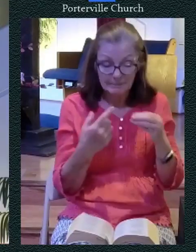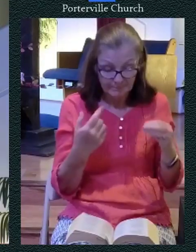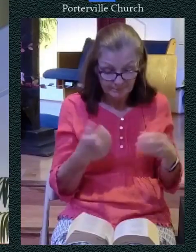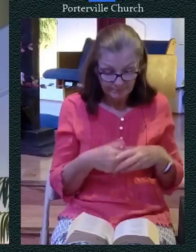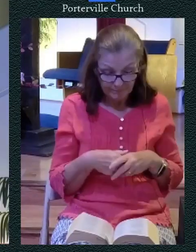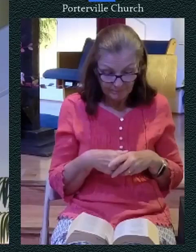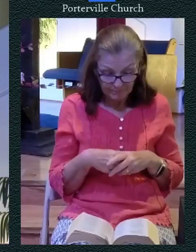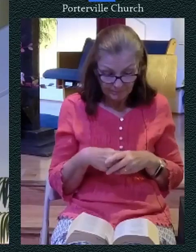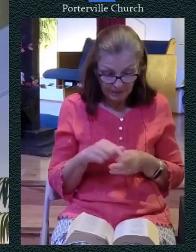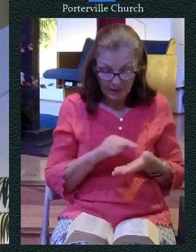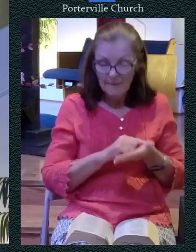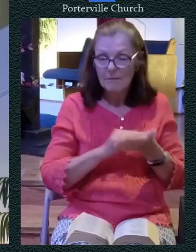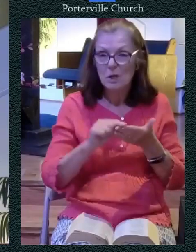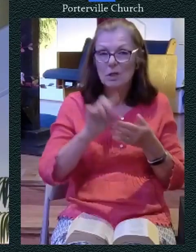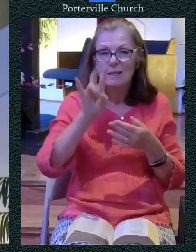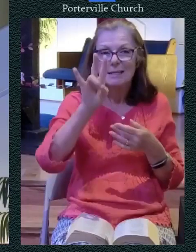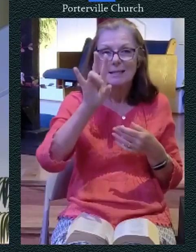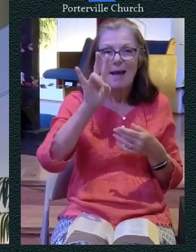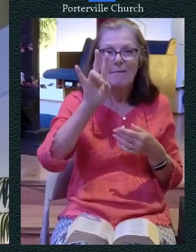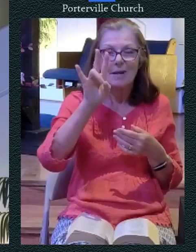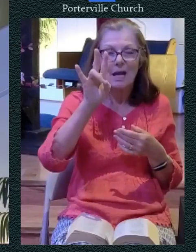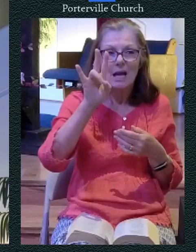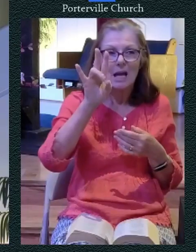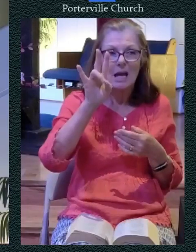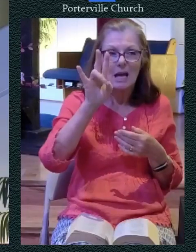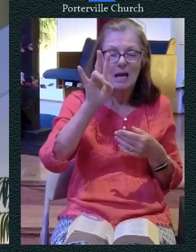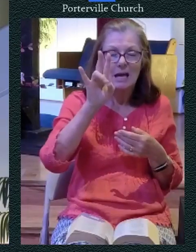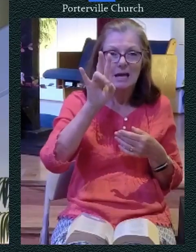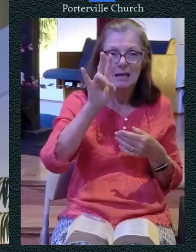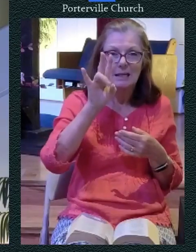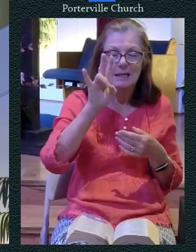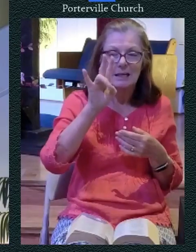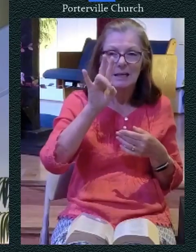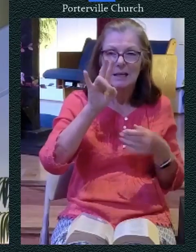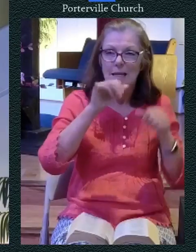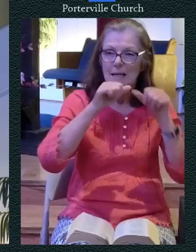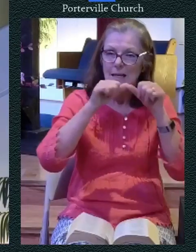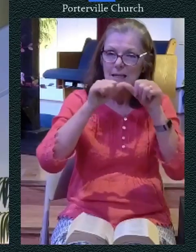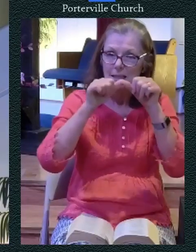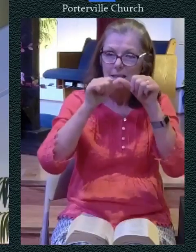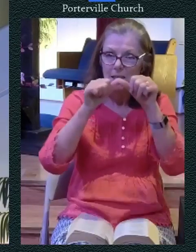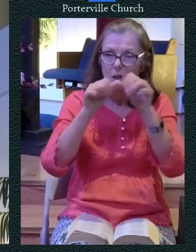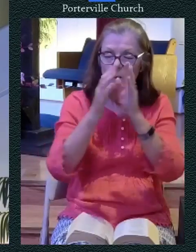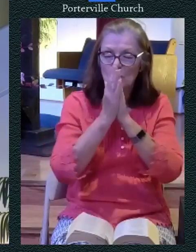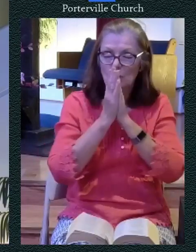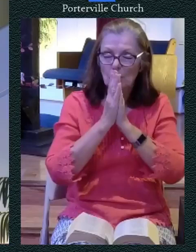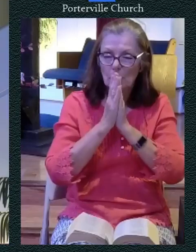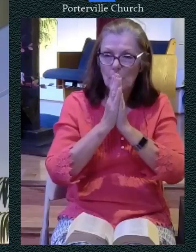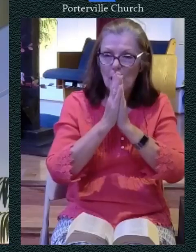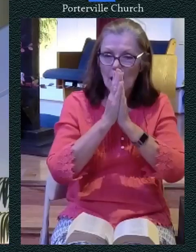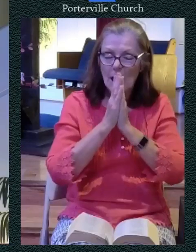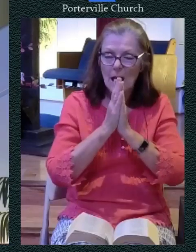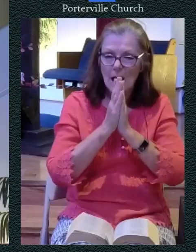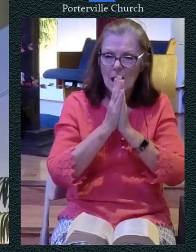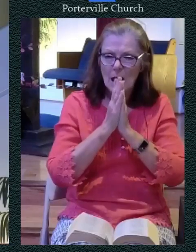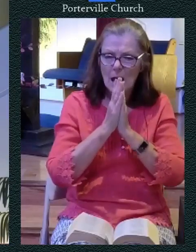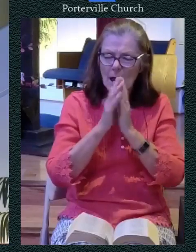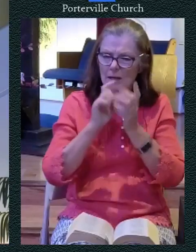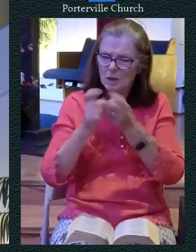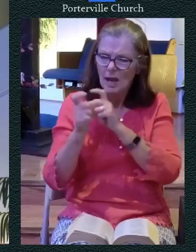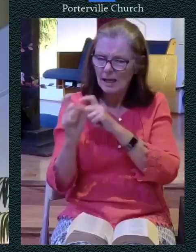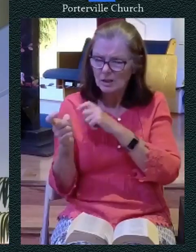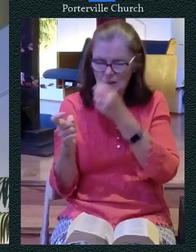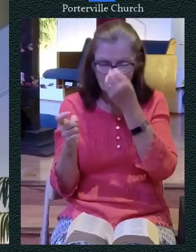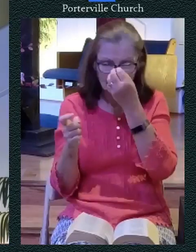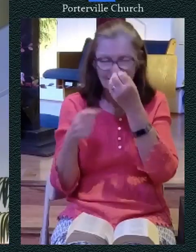verses 7, the prayer, he continues praying, but the focus of the prayer shifts somewhat, and we'll look at that in a bit.